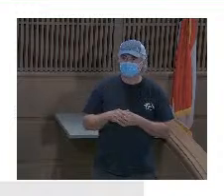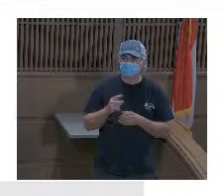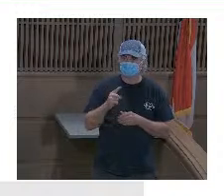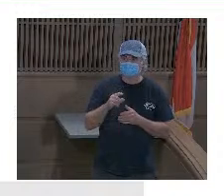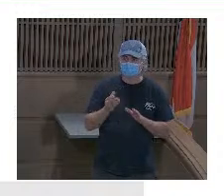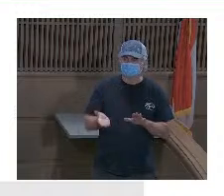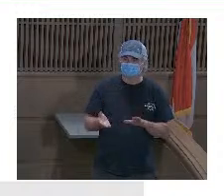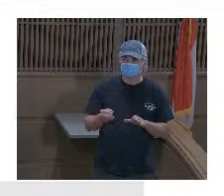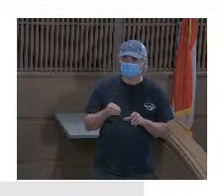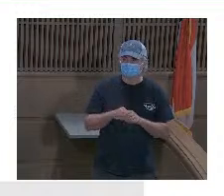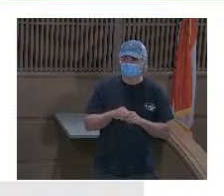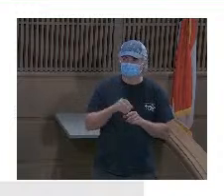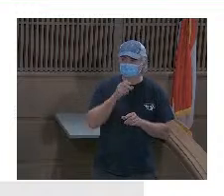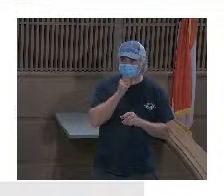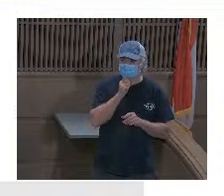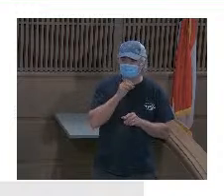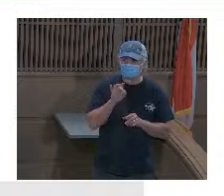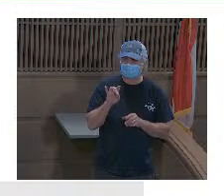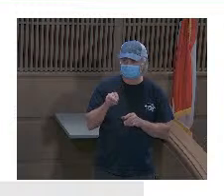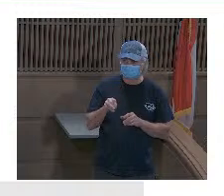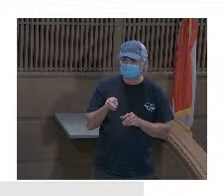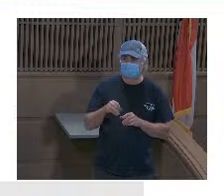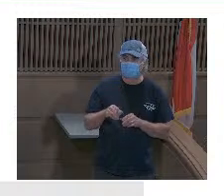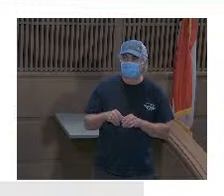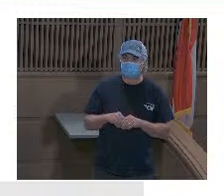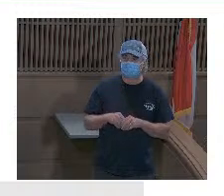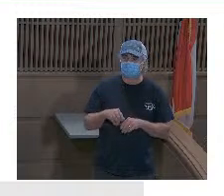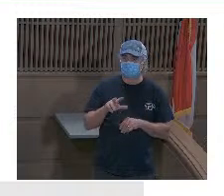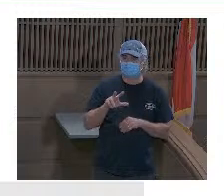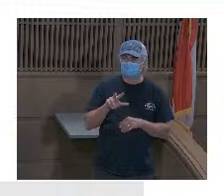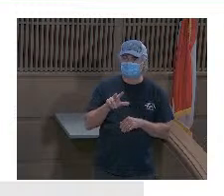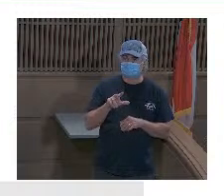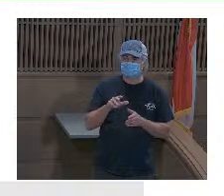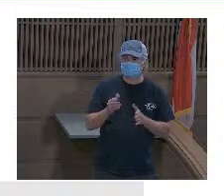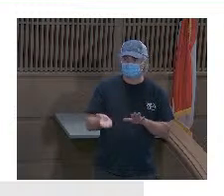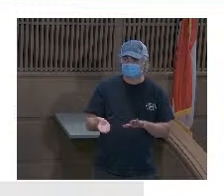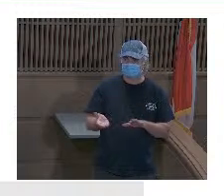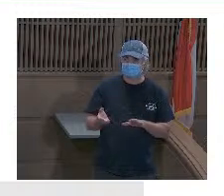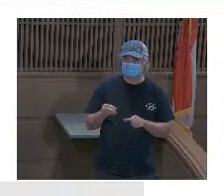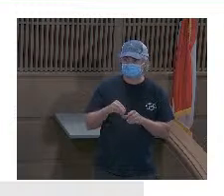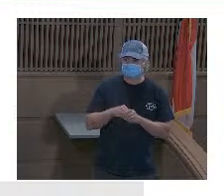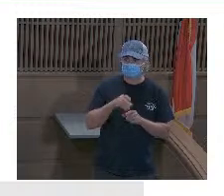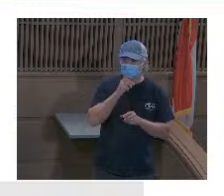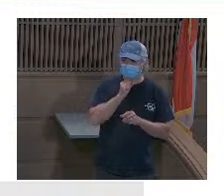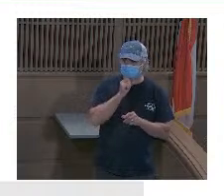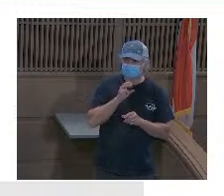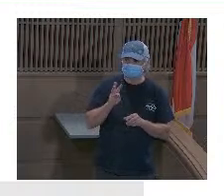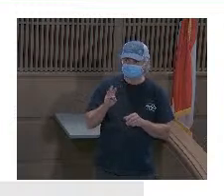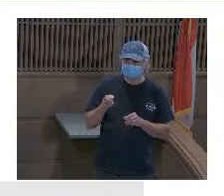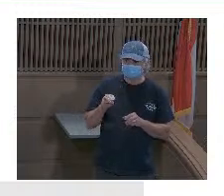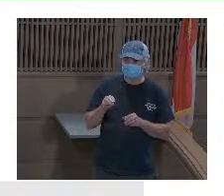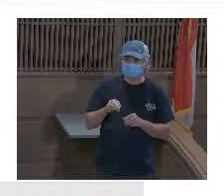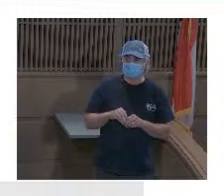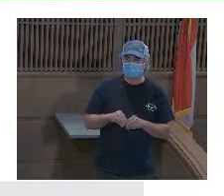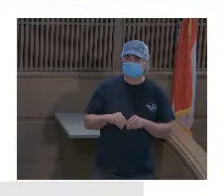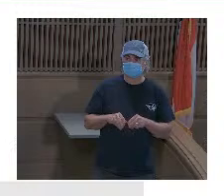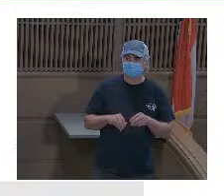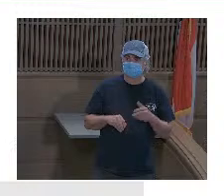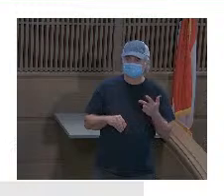in the age of 80. We had 3 deaths in the age of 60. We had 3 deaths in the age of